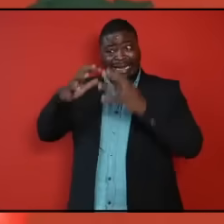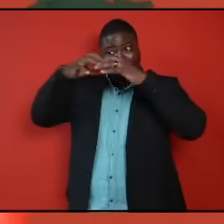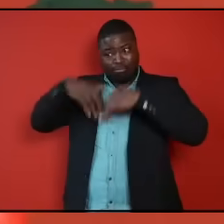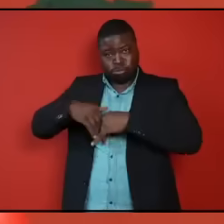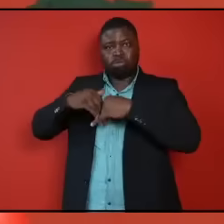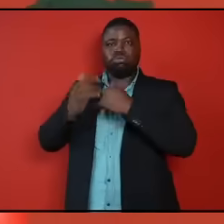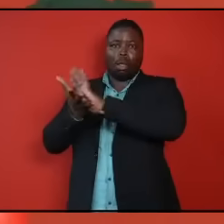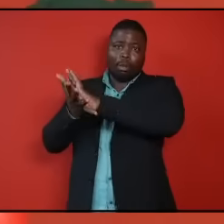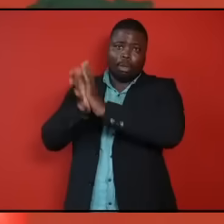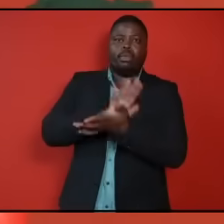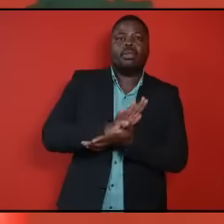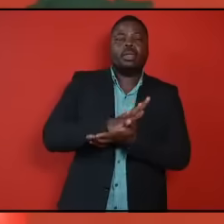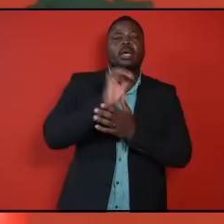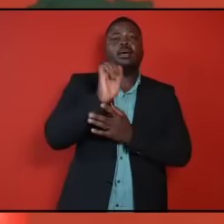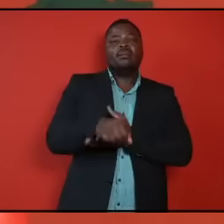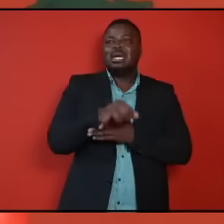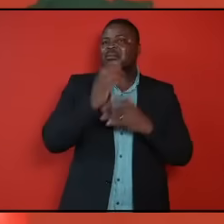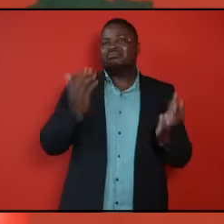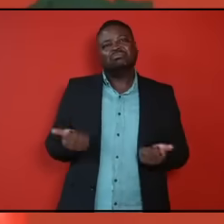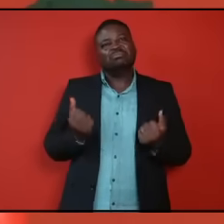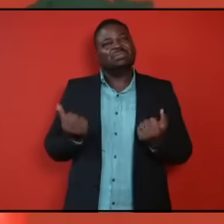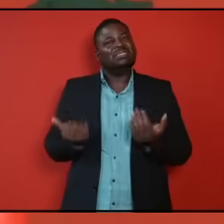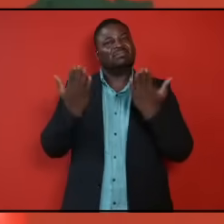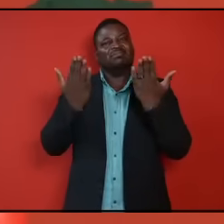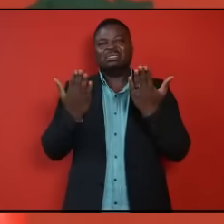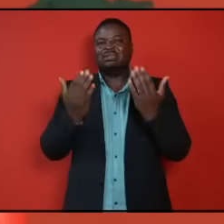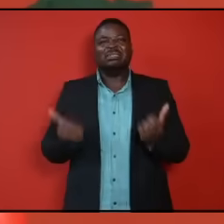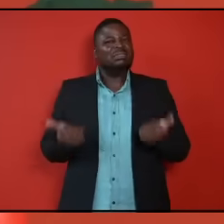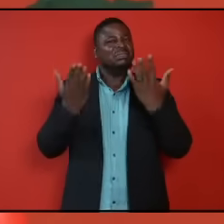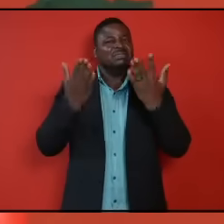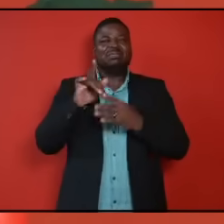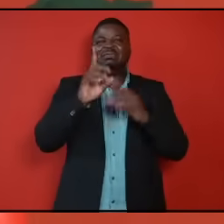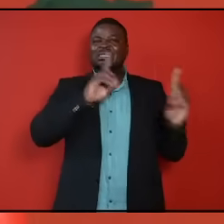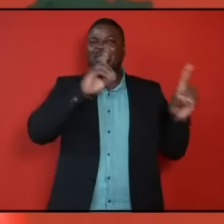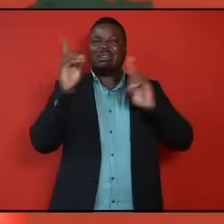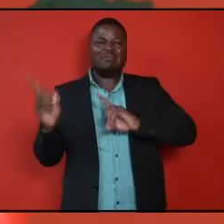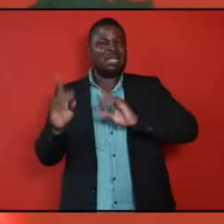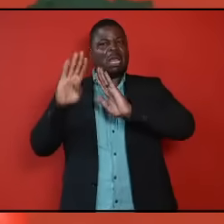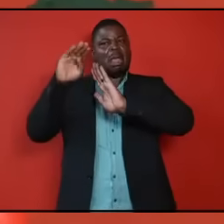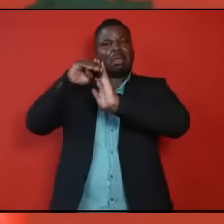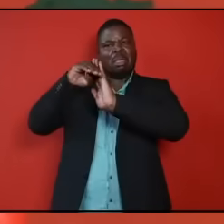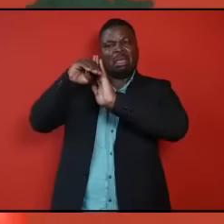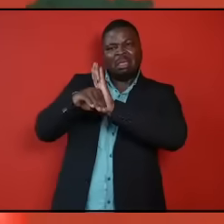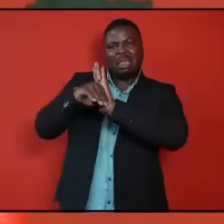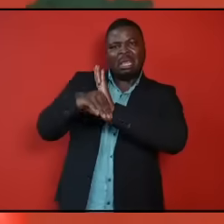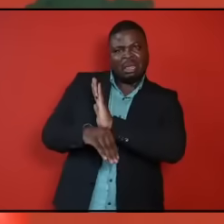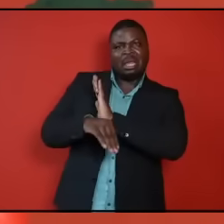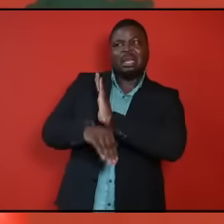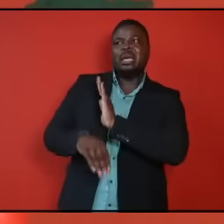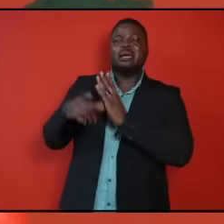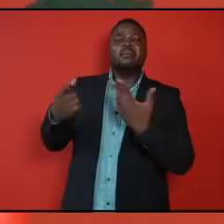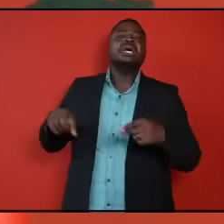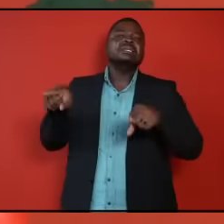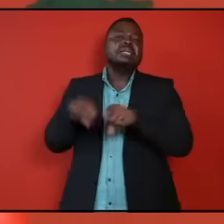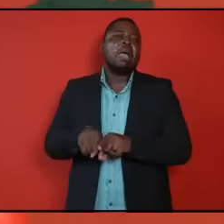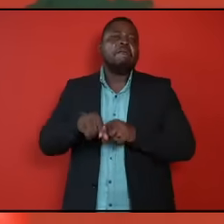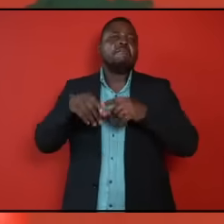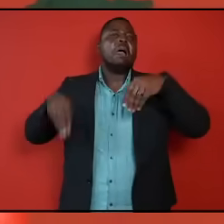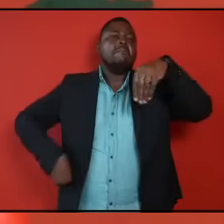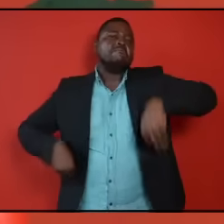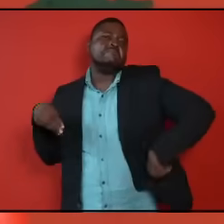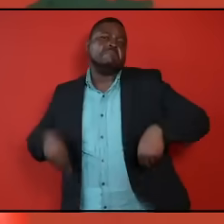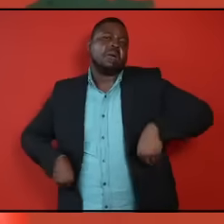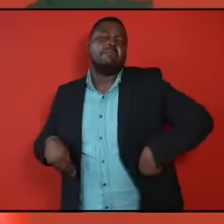the coalface of service delivery, being increasingly dysfunctional and captured by unaccountable